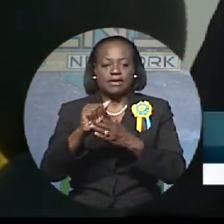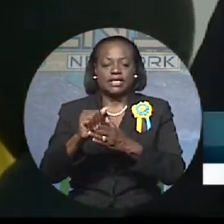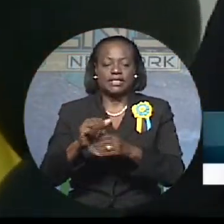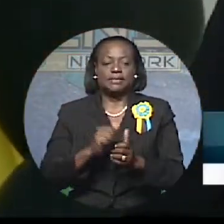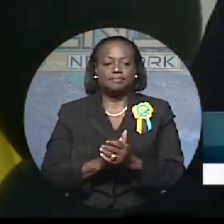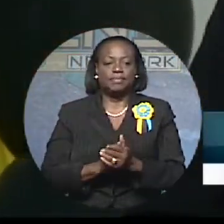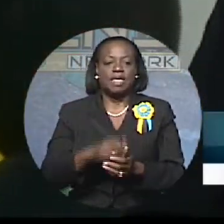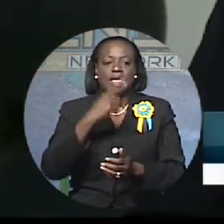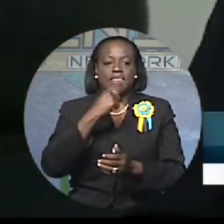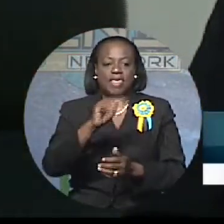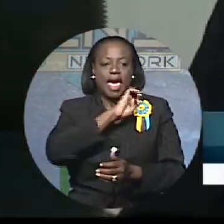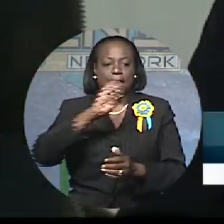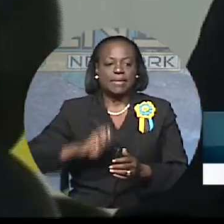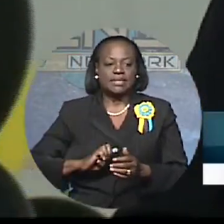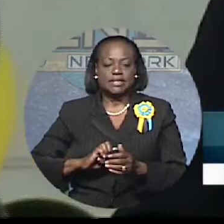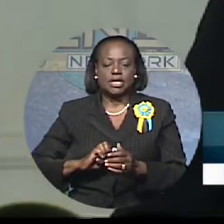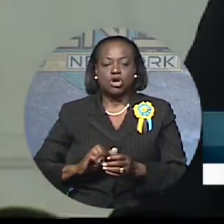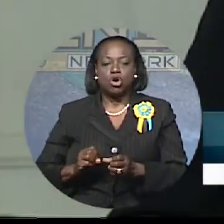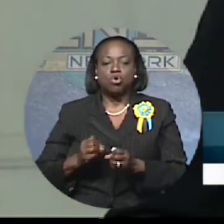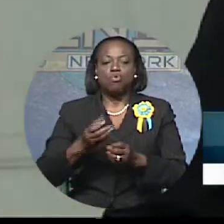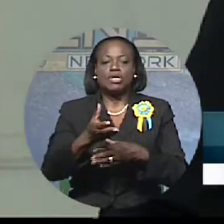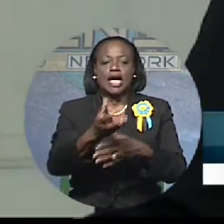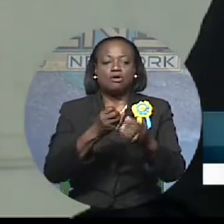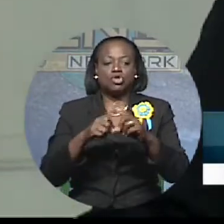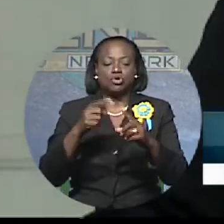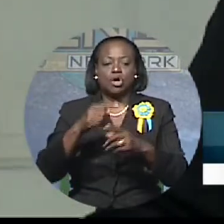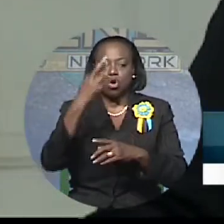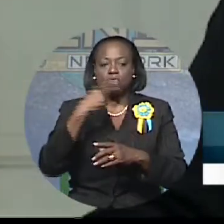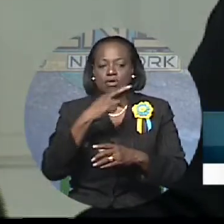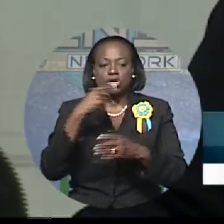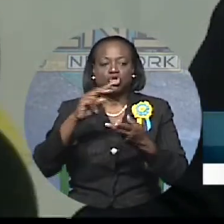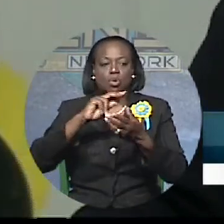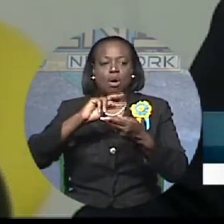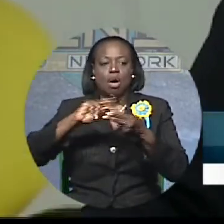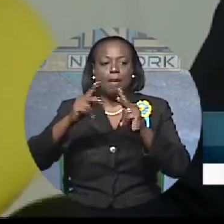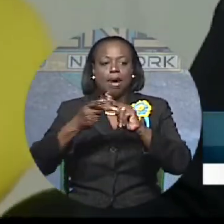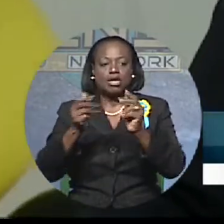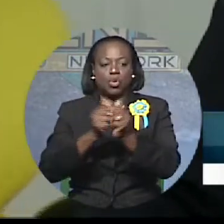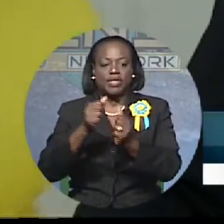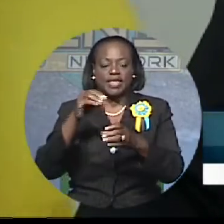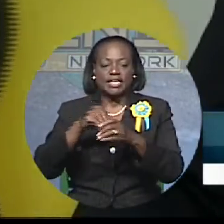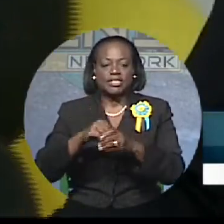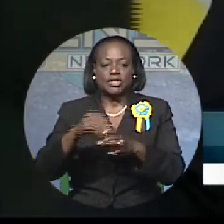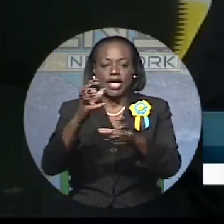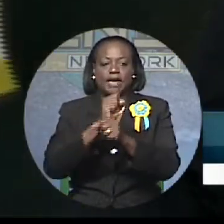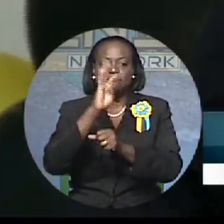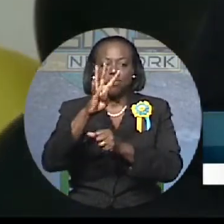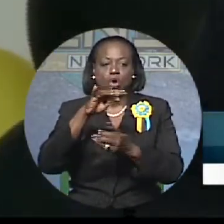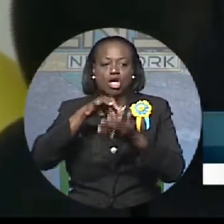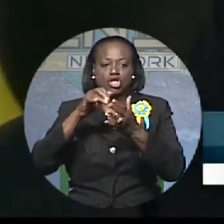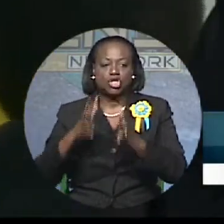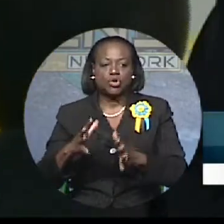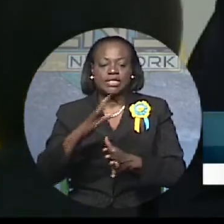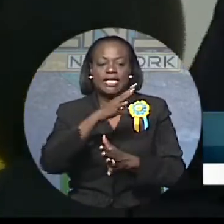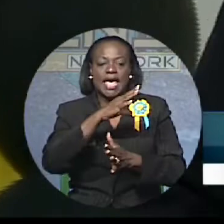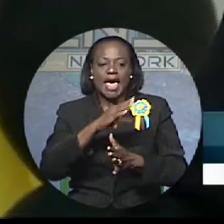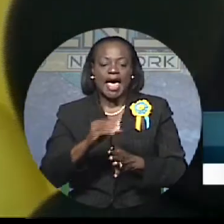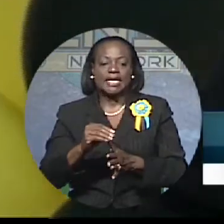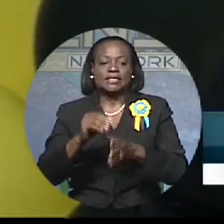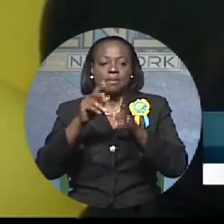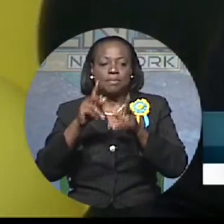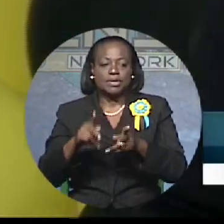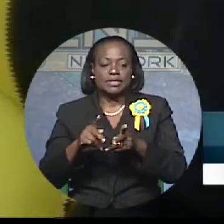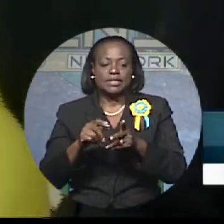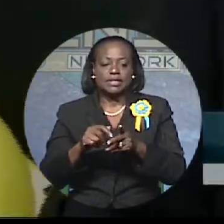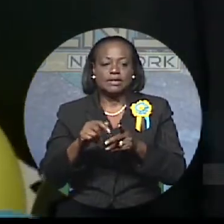to the Red Cross to partner with it in selecting 4 students and a chaperone for the inaugural